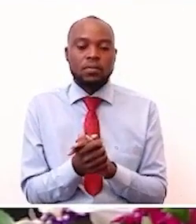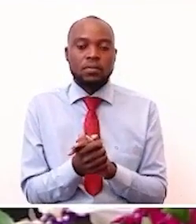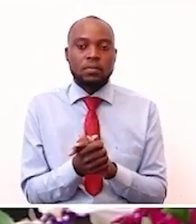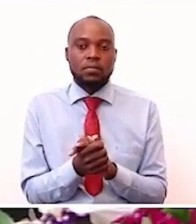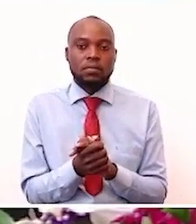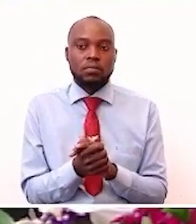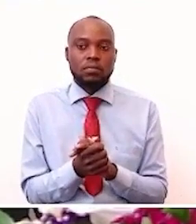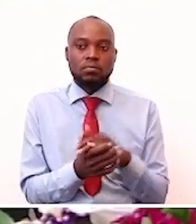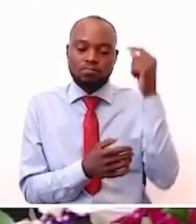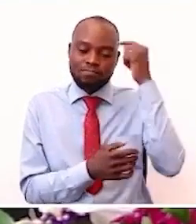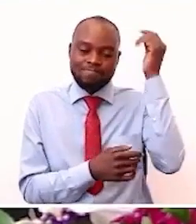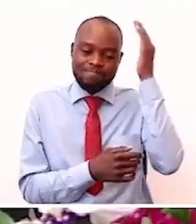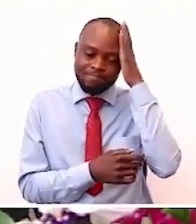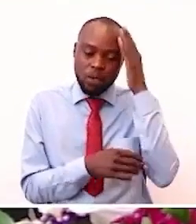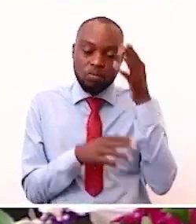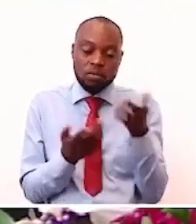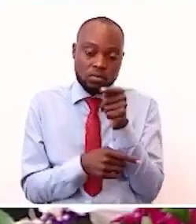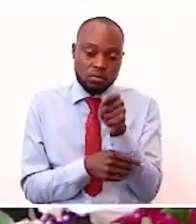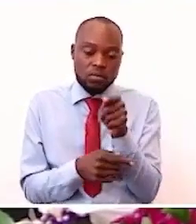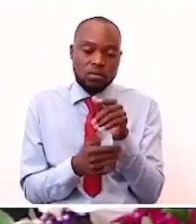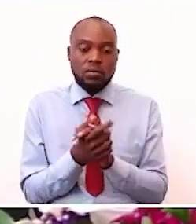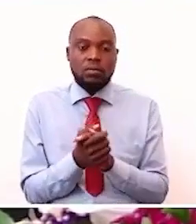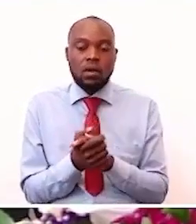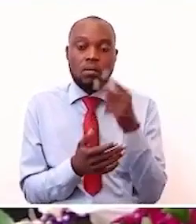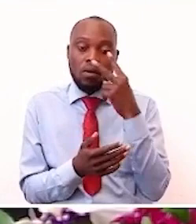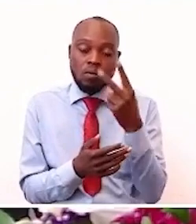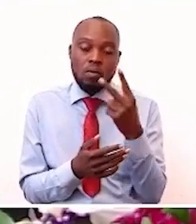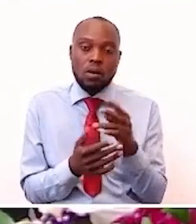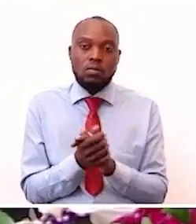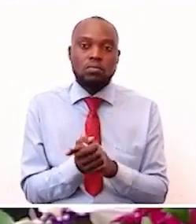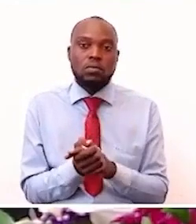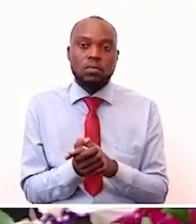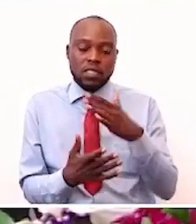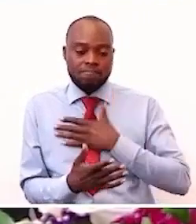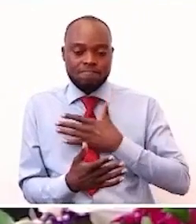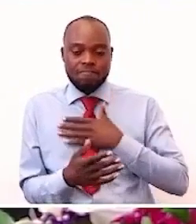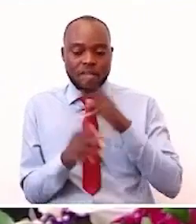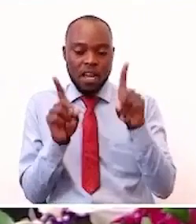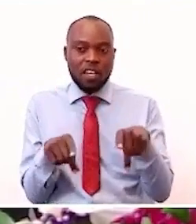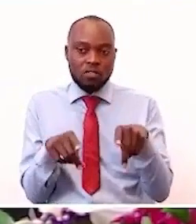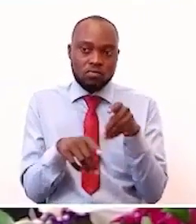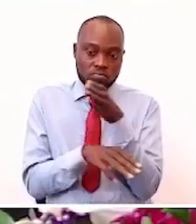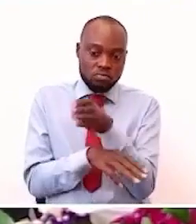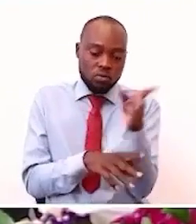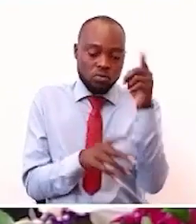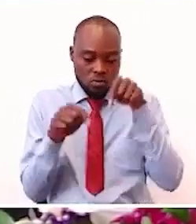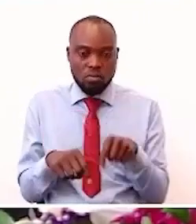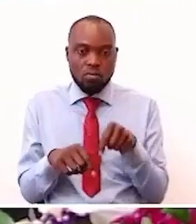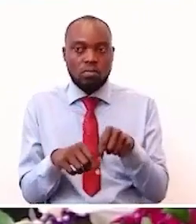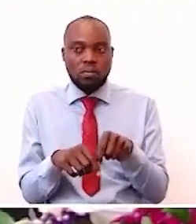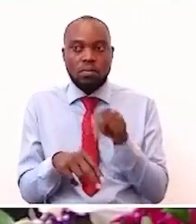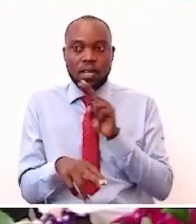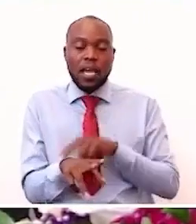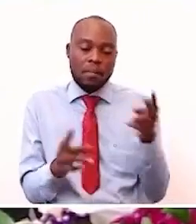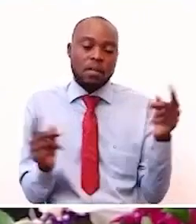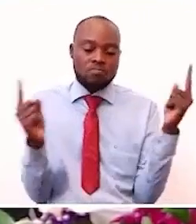in mind that Sisi ndio tuko, is to ensure that we ourselves, the people in this room, by the time we're meeting